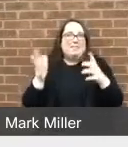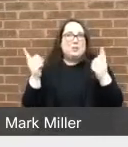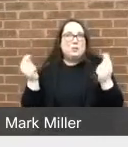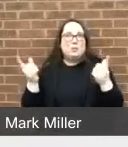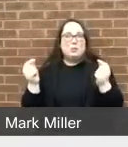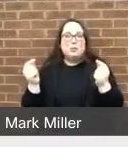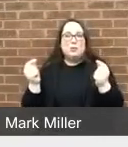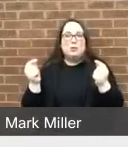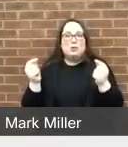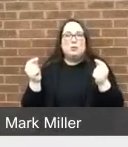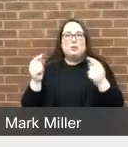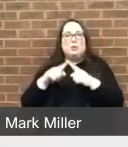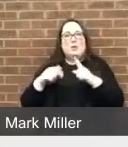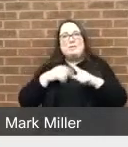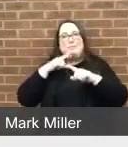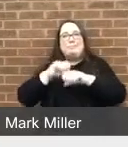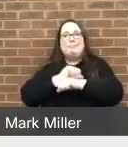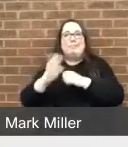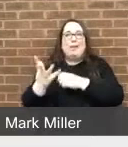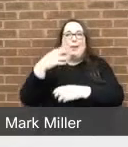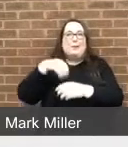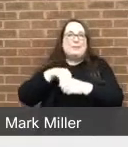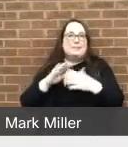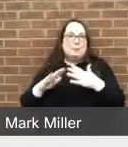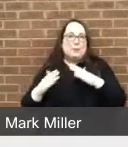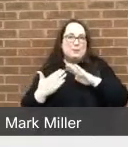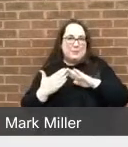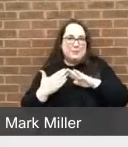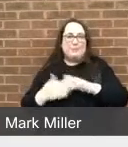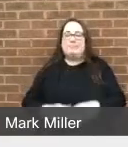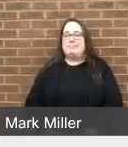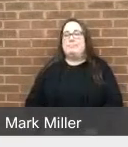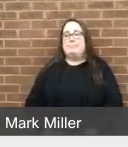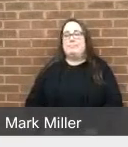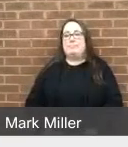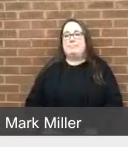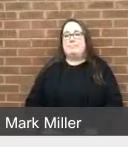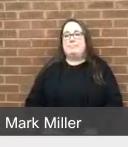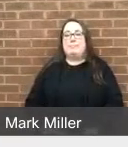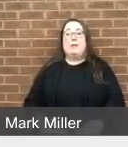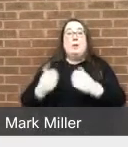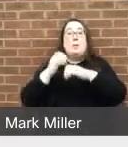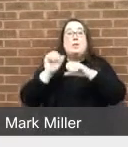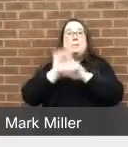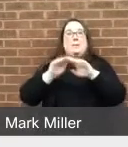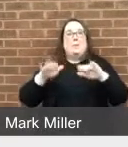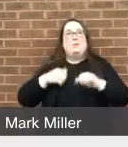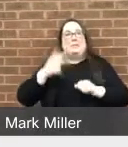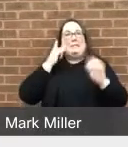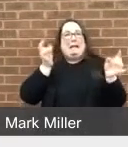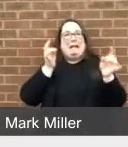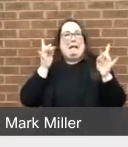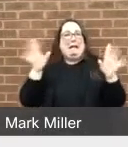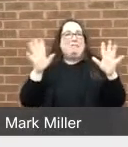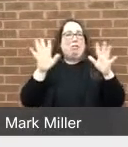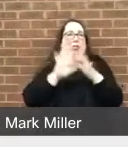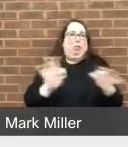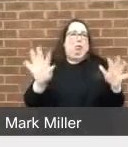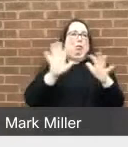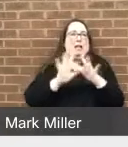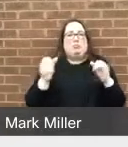inclusive community. We've seen most recently during this pandemic the hateful rhetoric and